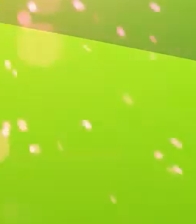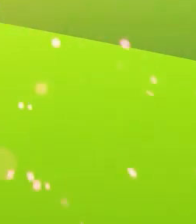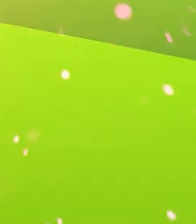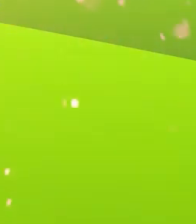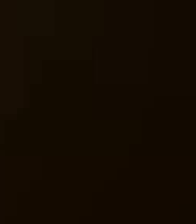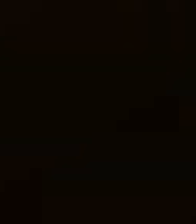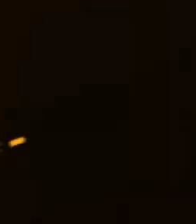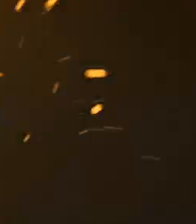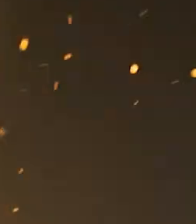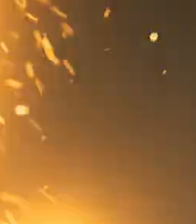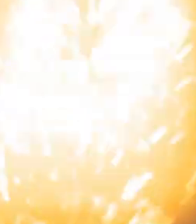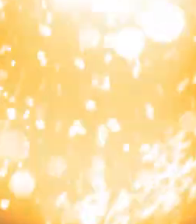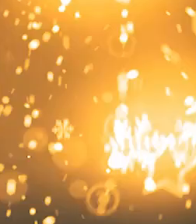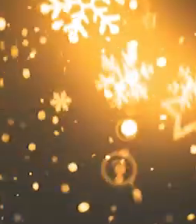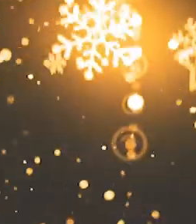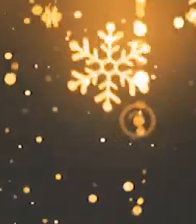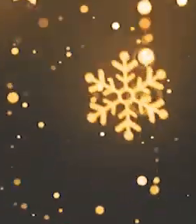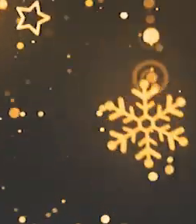Eliz.